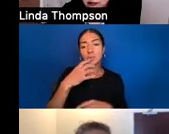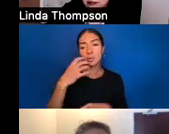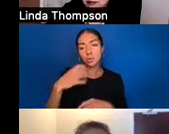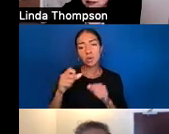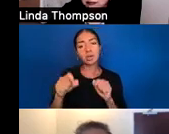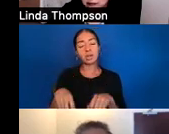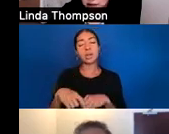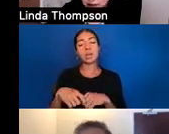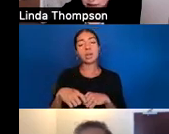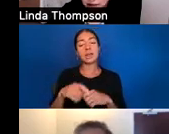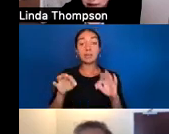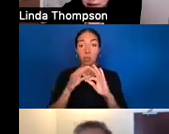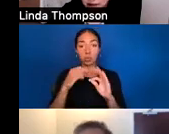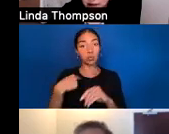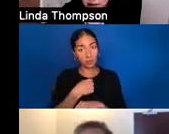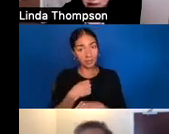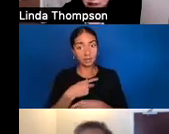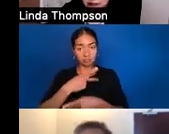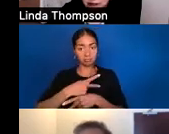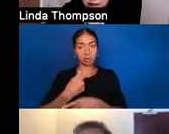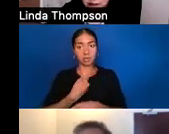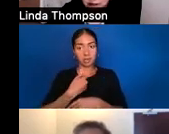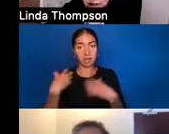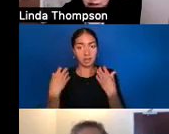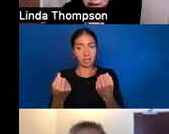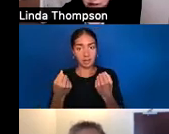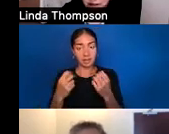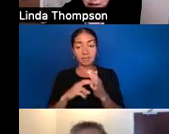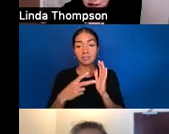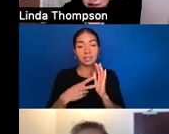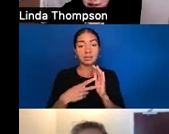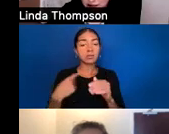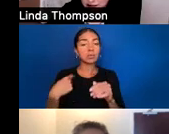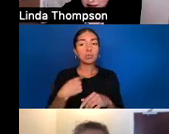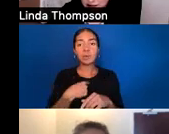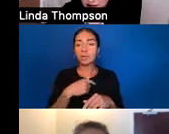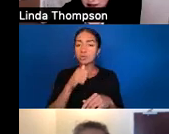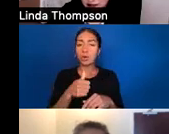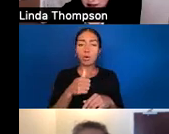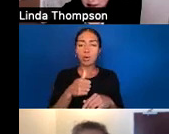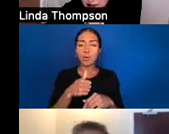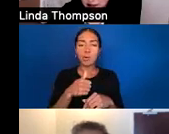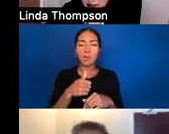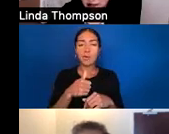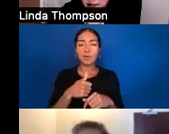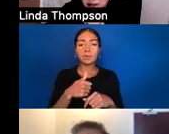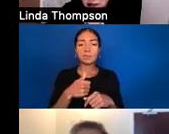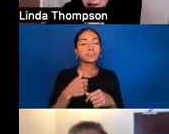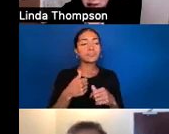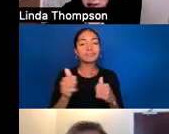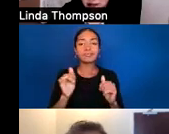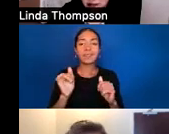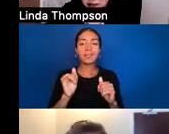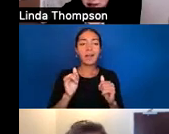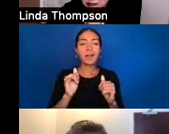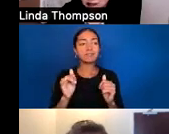we have to stay healthy ourselves so we don't take advantage of the fact that somebody is looking to us for the resources. I hope that